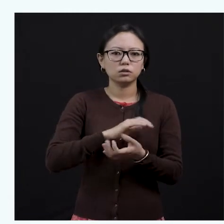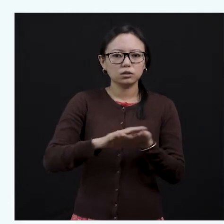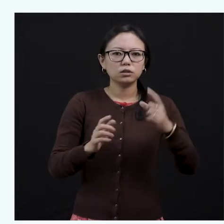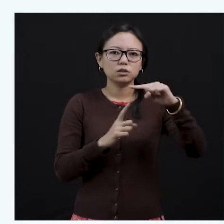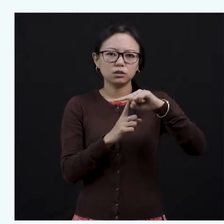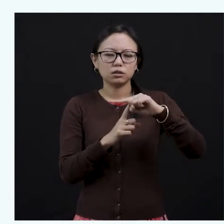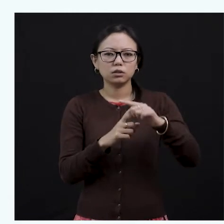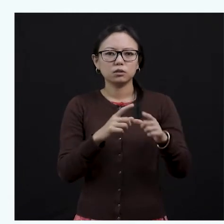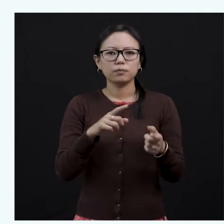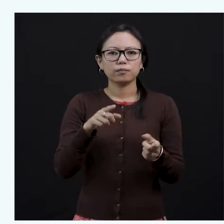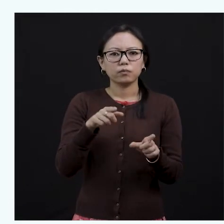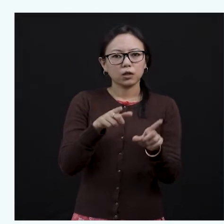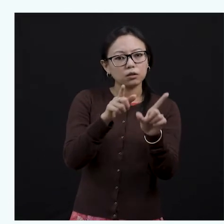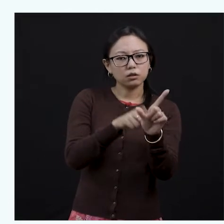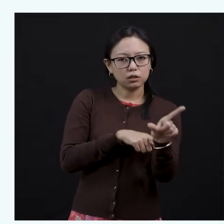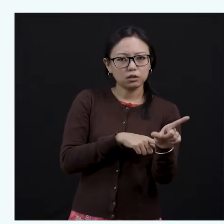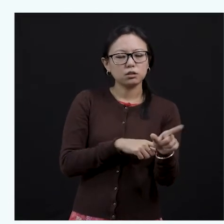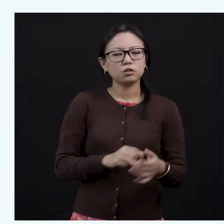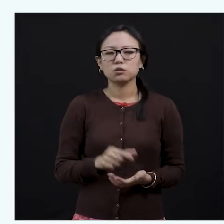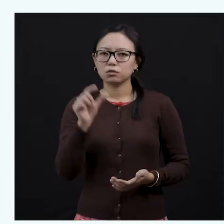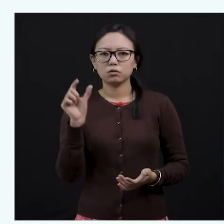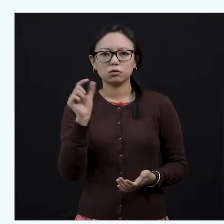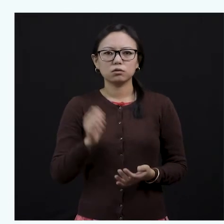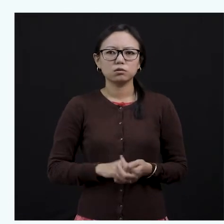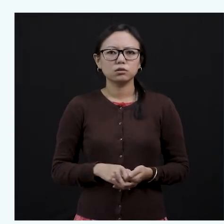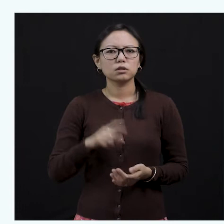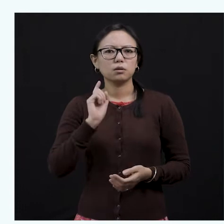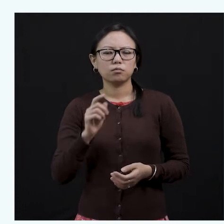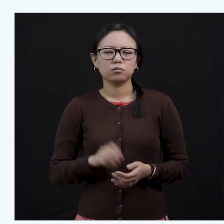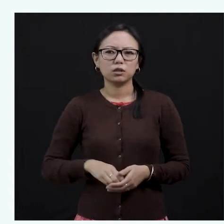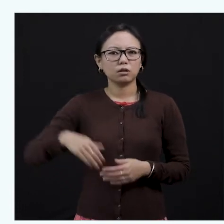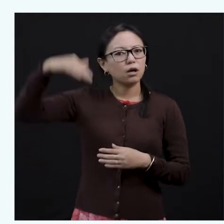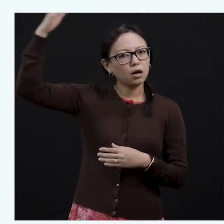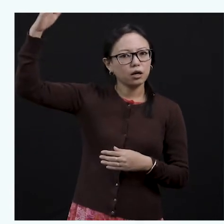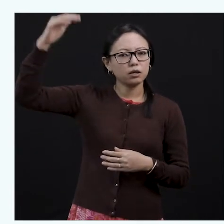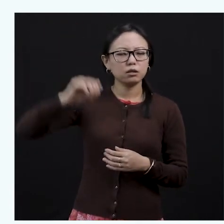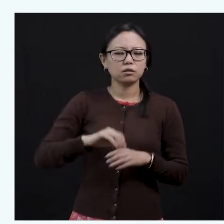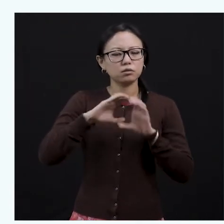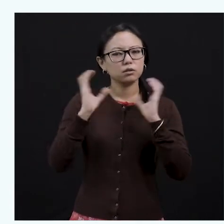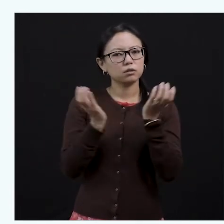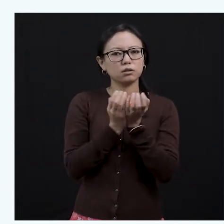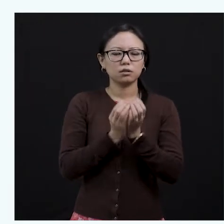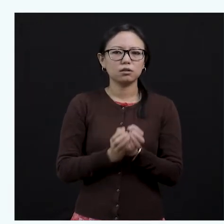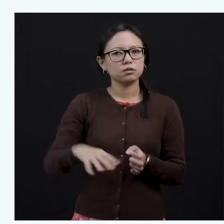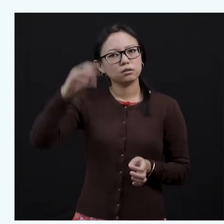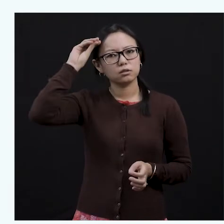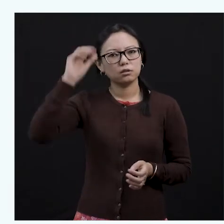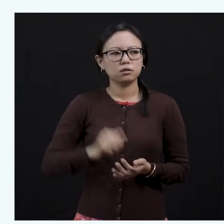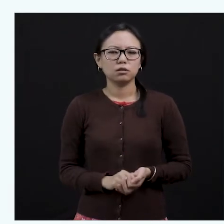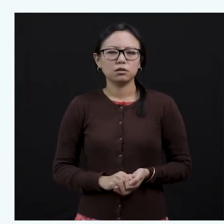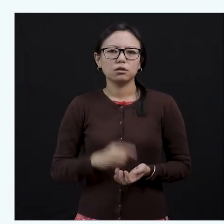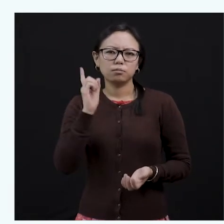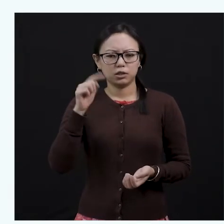higher classes where you will understand even better, okay? So as of now, just know that we have